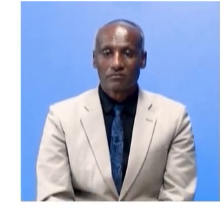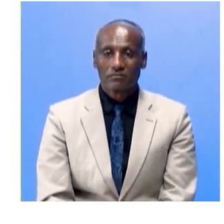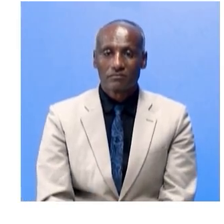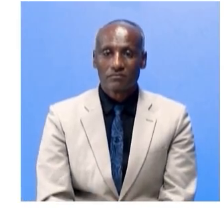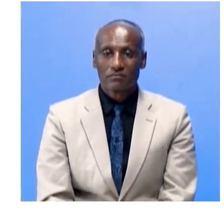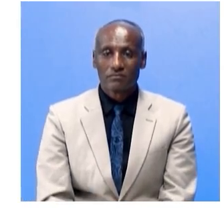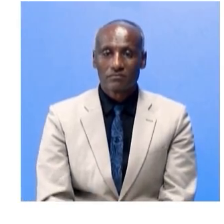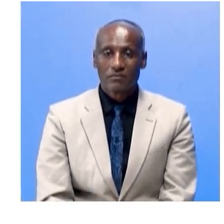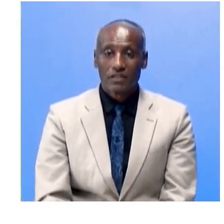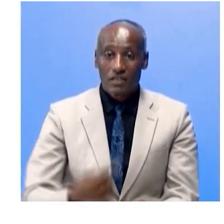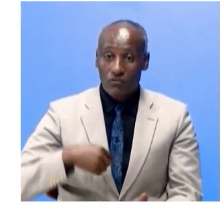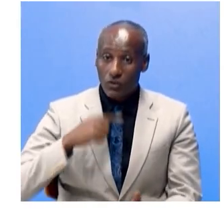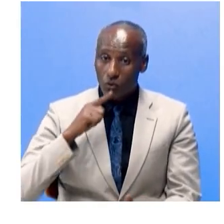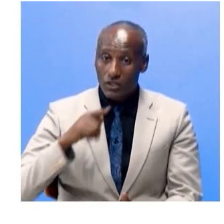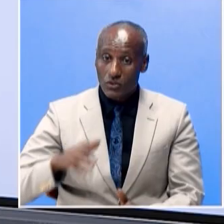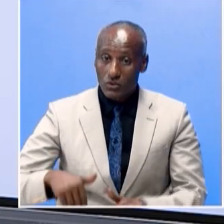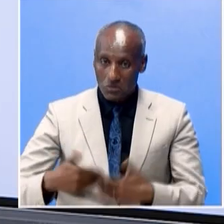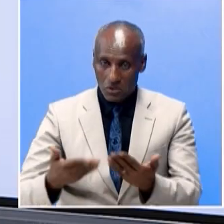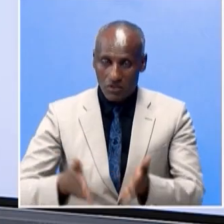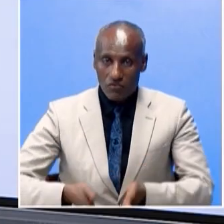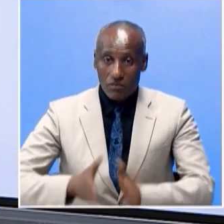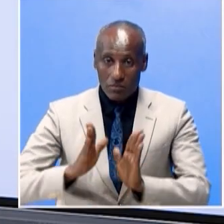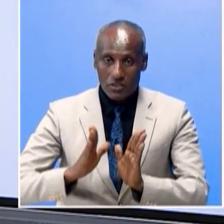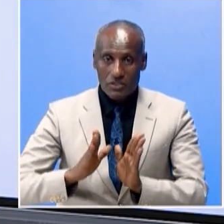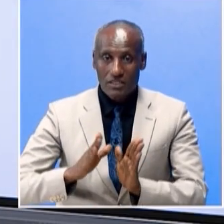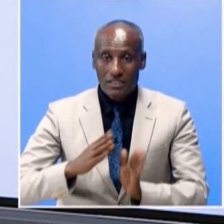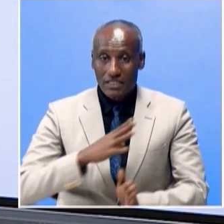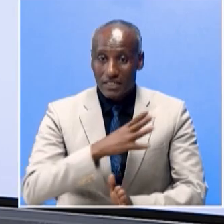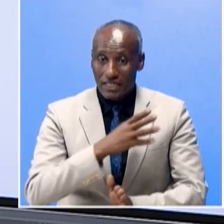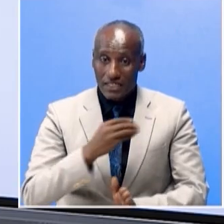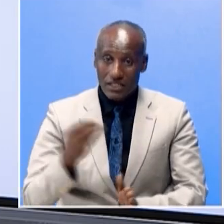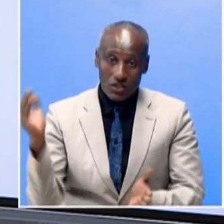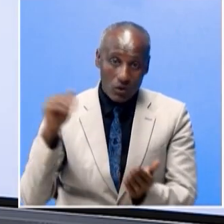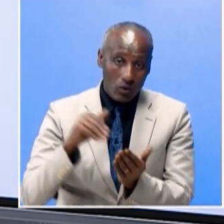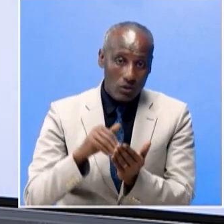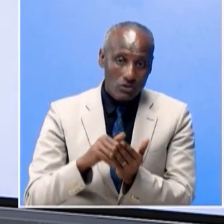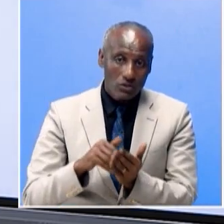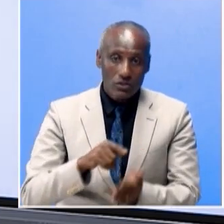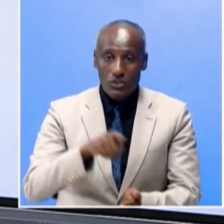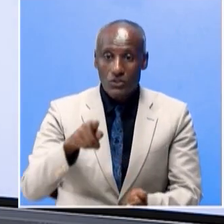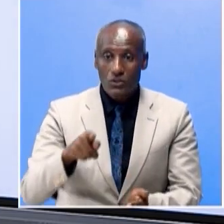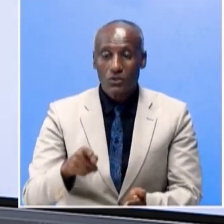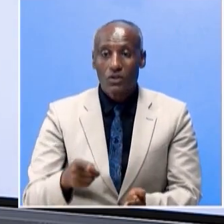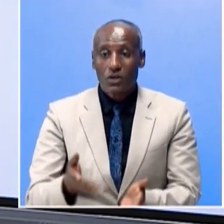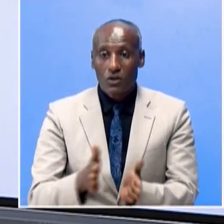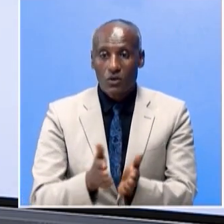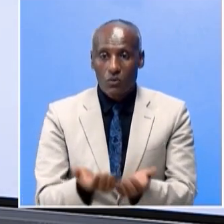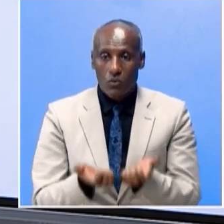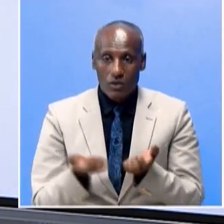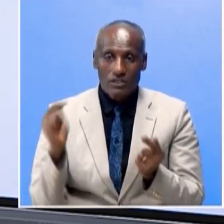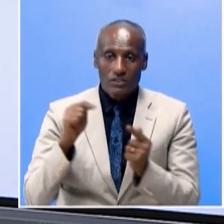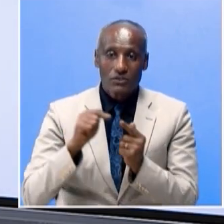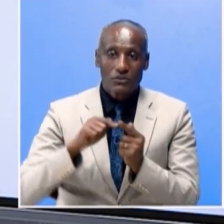If you want to give permission, and also maybe if you want to ask for permission, you can